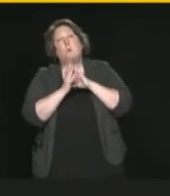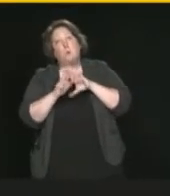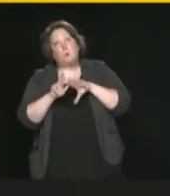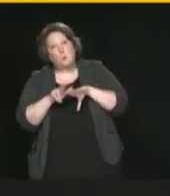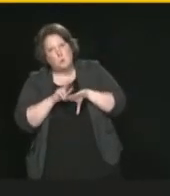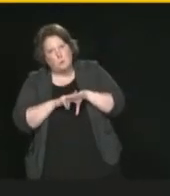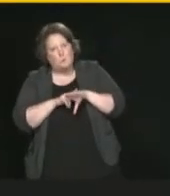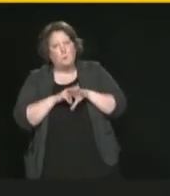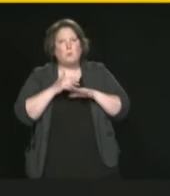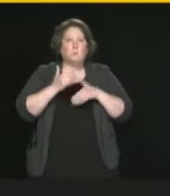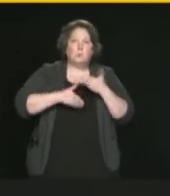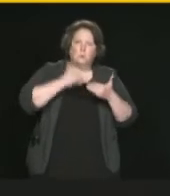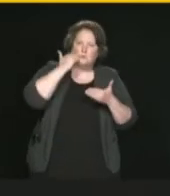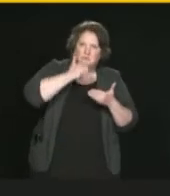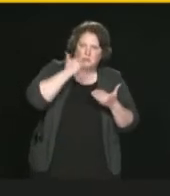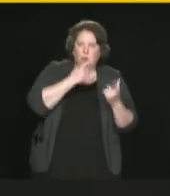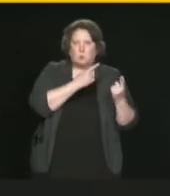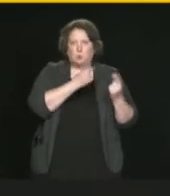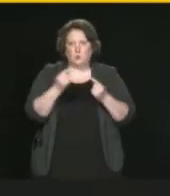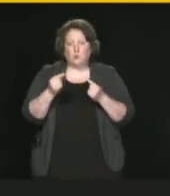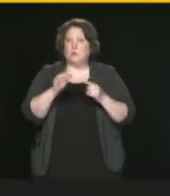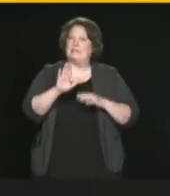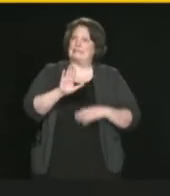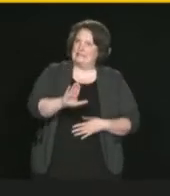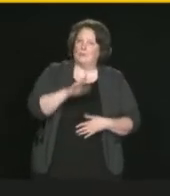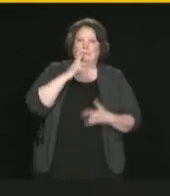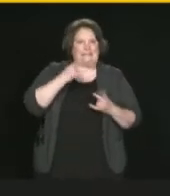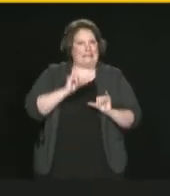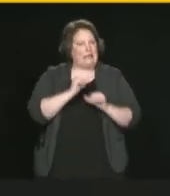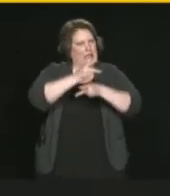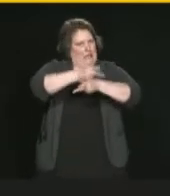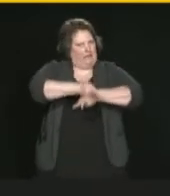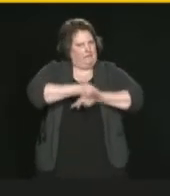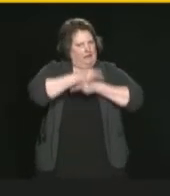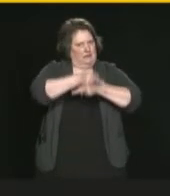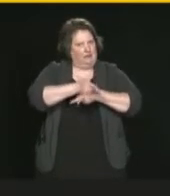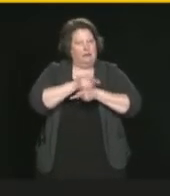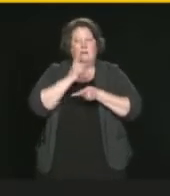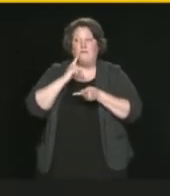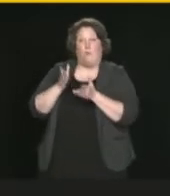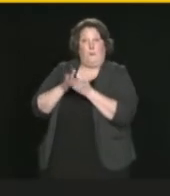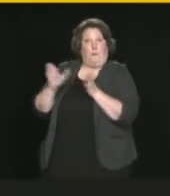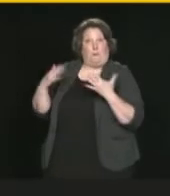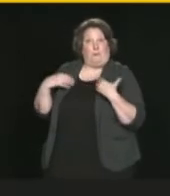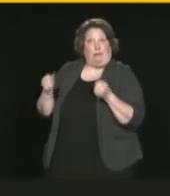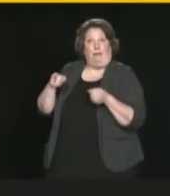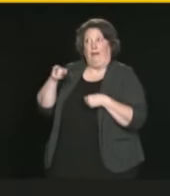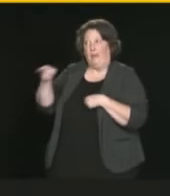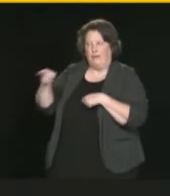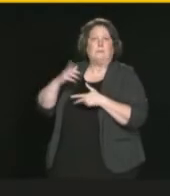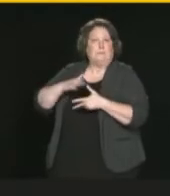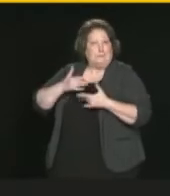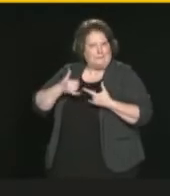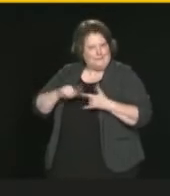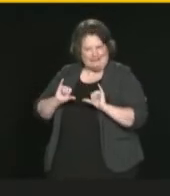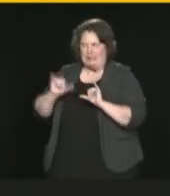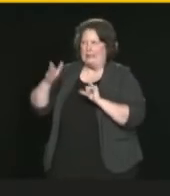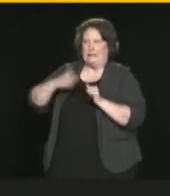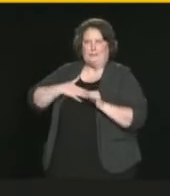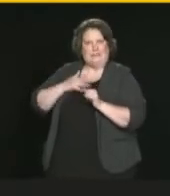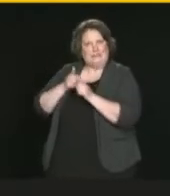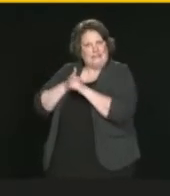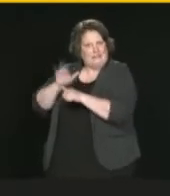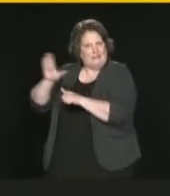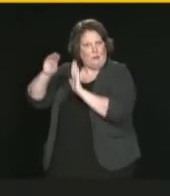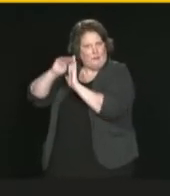and continue to follow public health care advice. But some businesses can start to reopen, and that is good